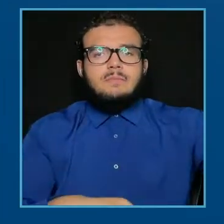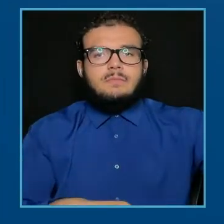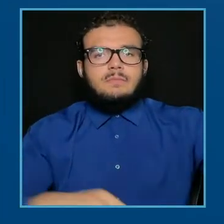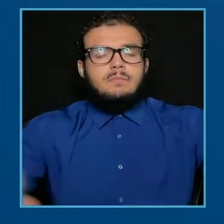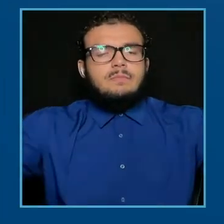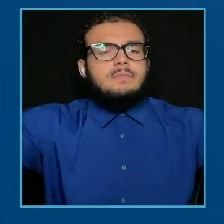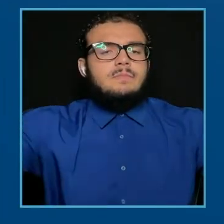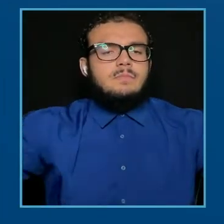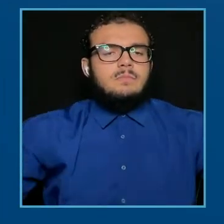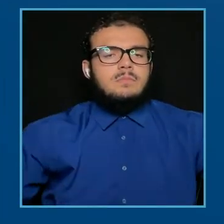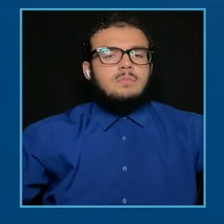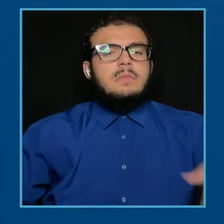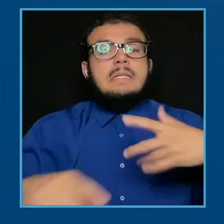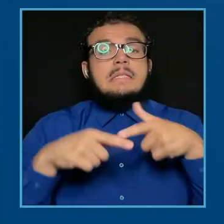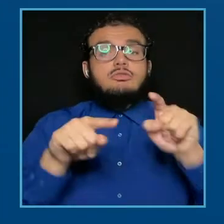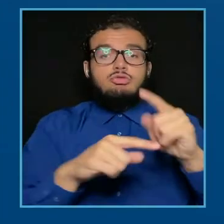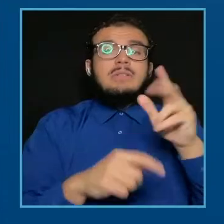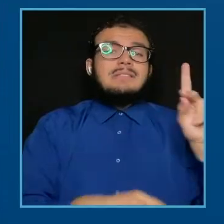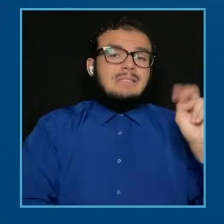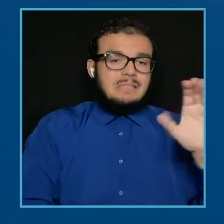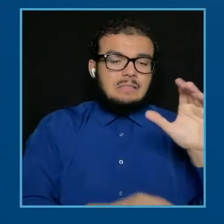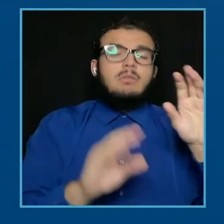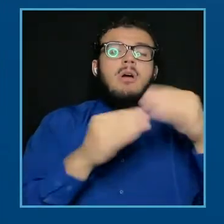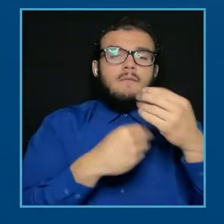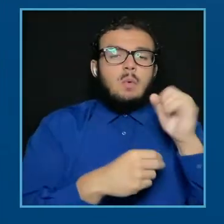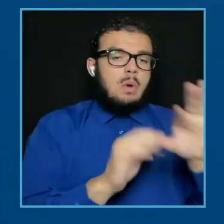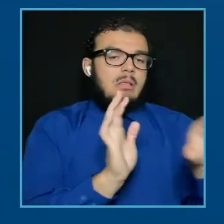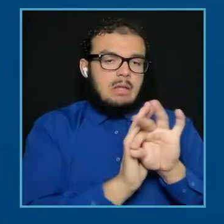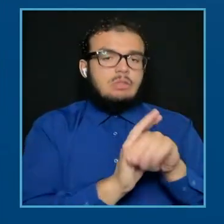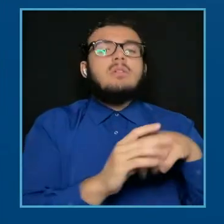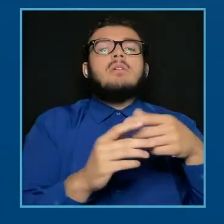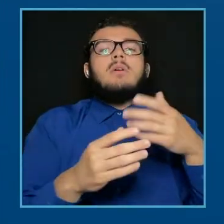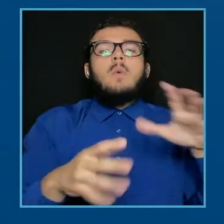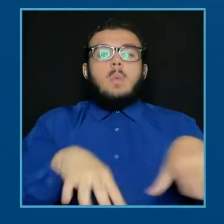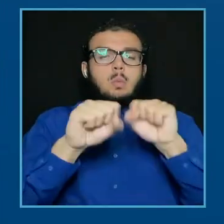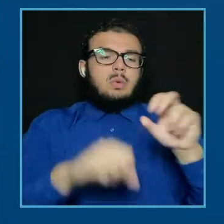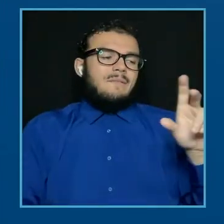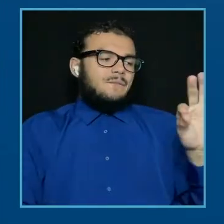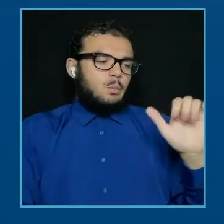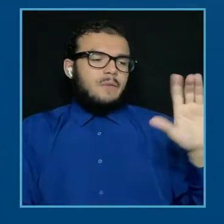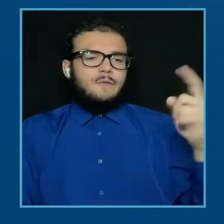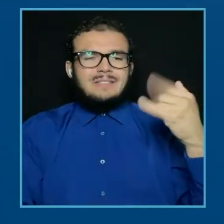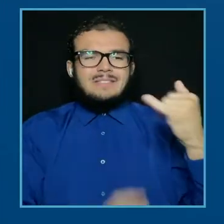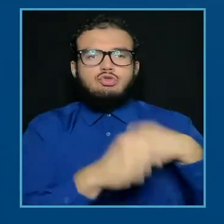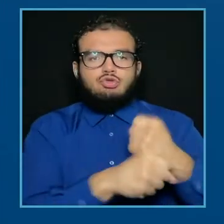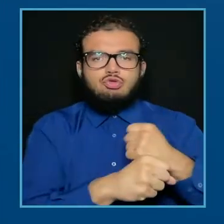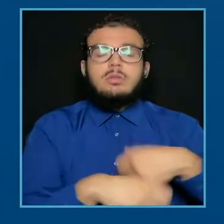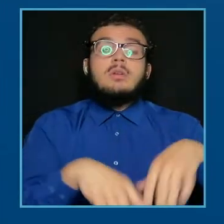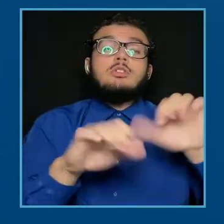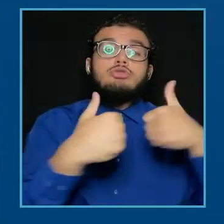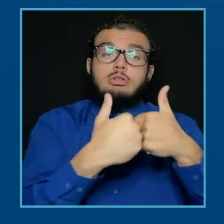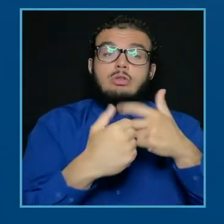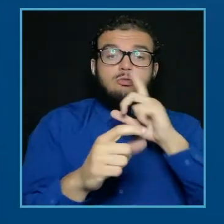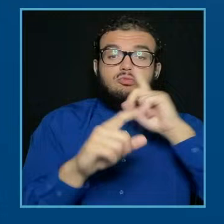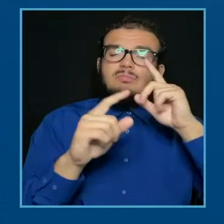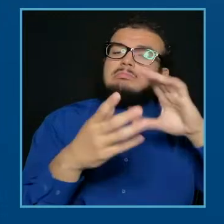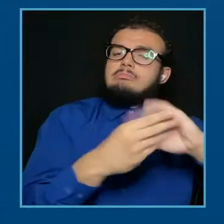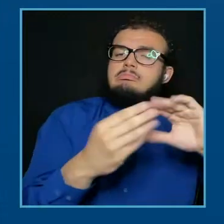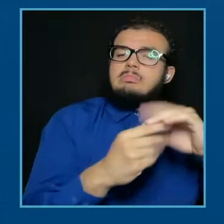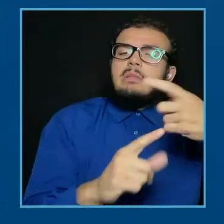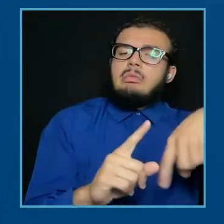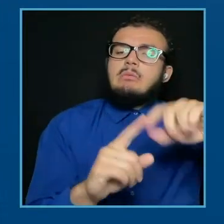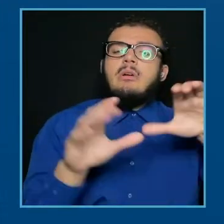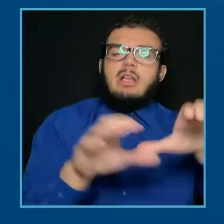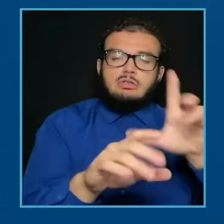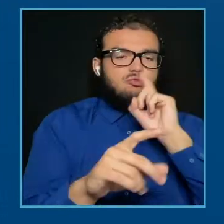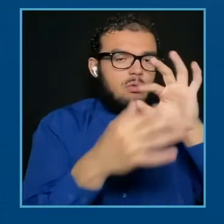that was used during the DNC officer elections held on February 1st of this year. While the challenge purports to claim that this action is in regards